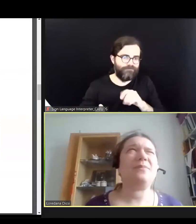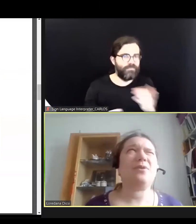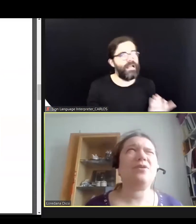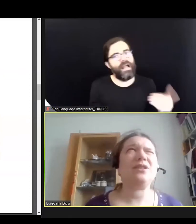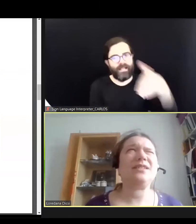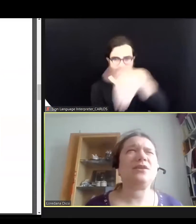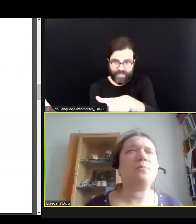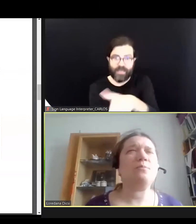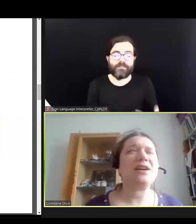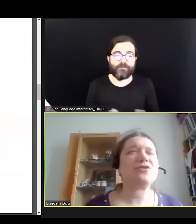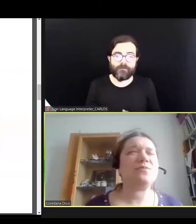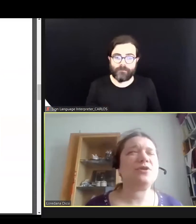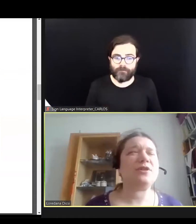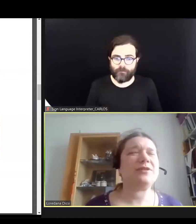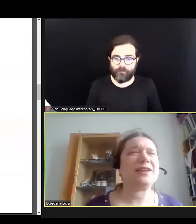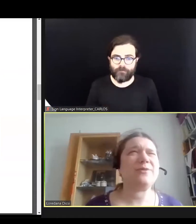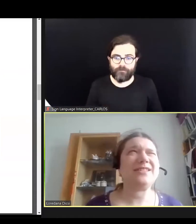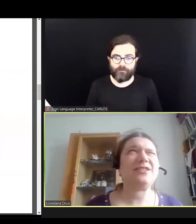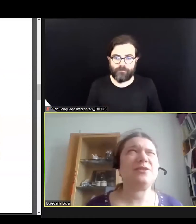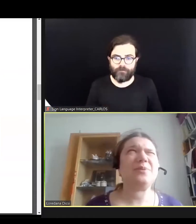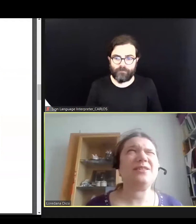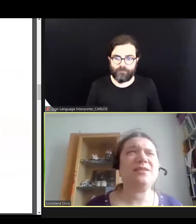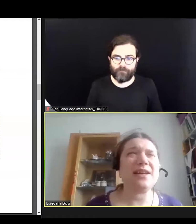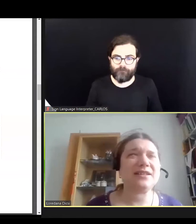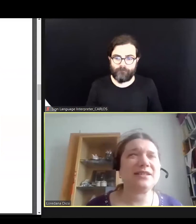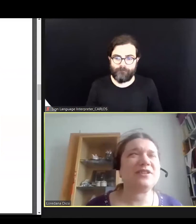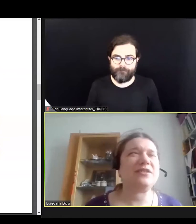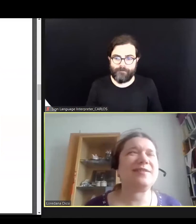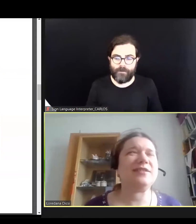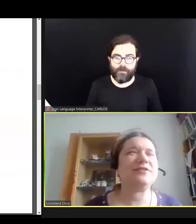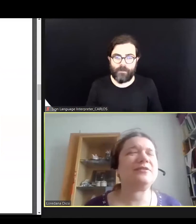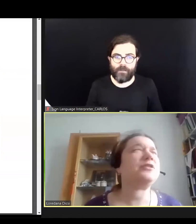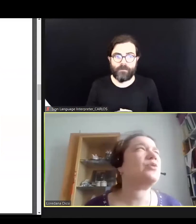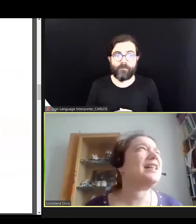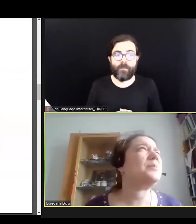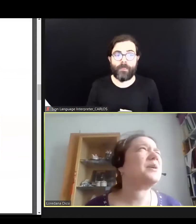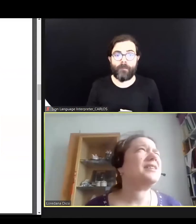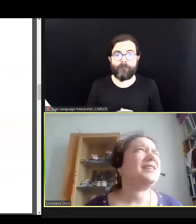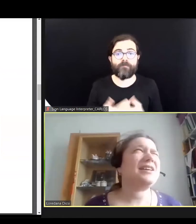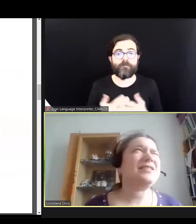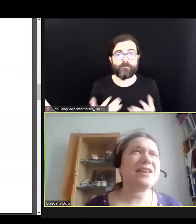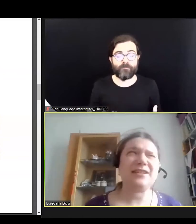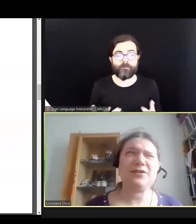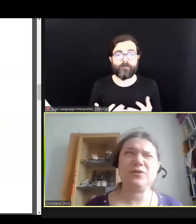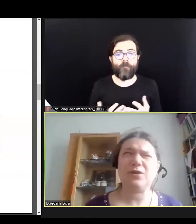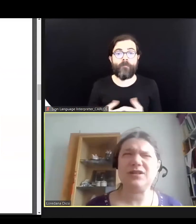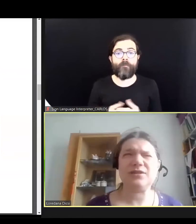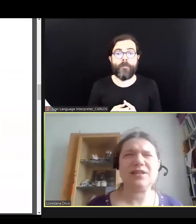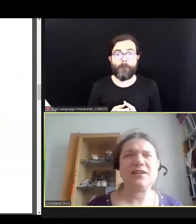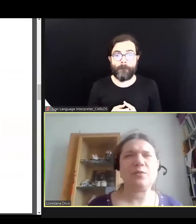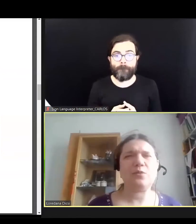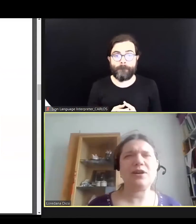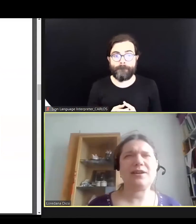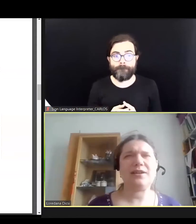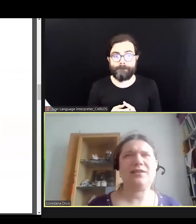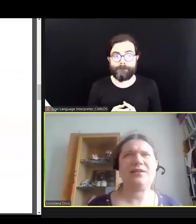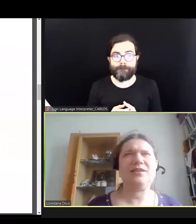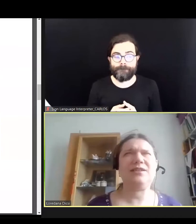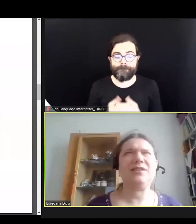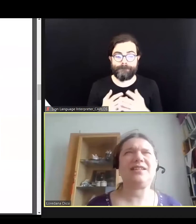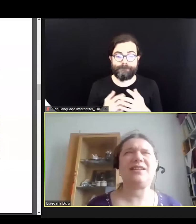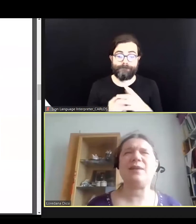human support. And I can tell you that also during this COVID crisis, like the